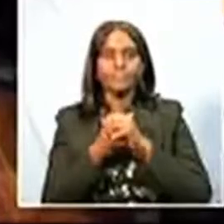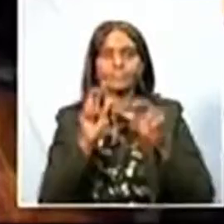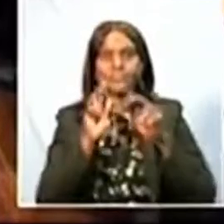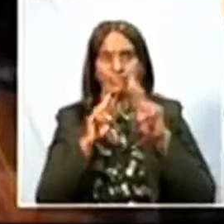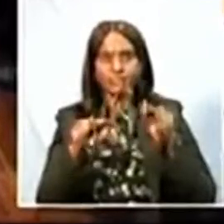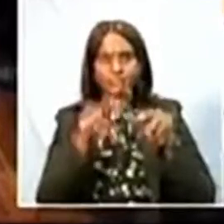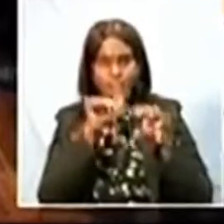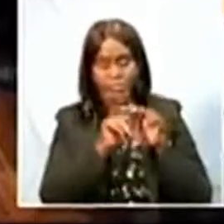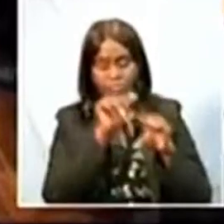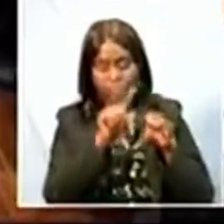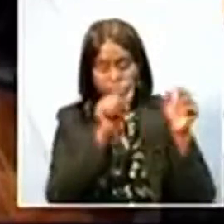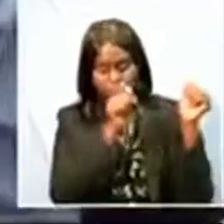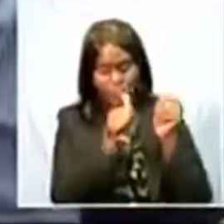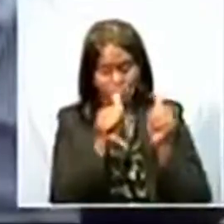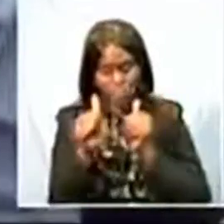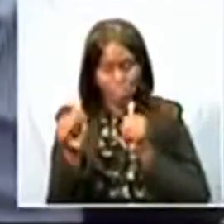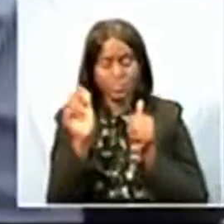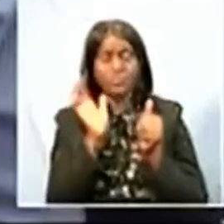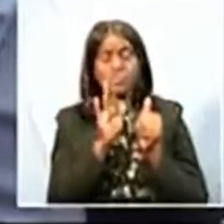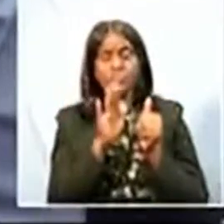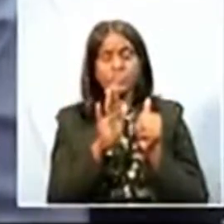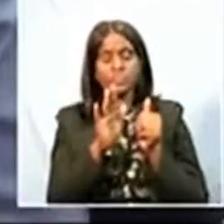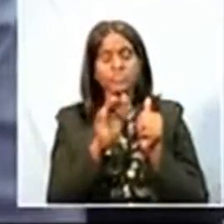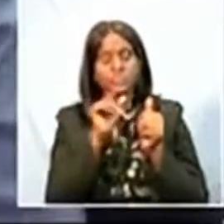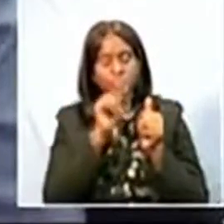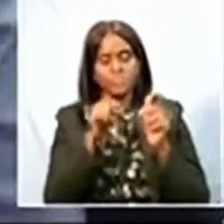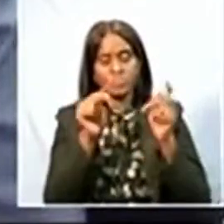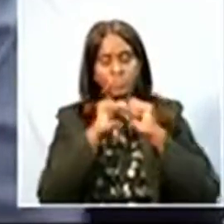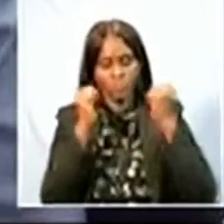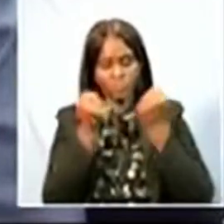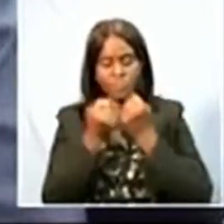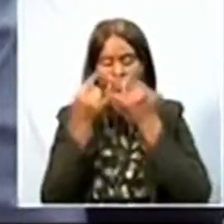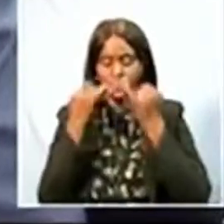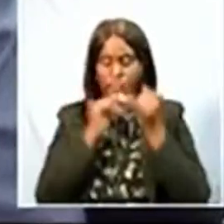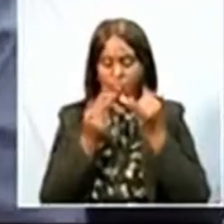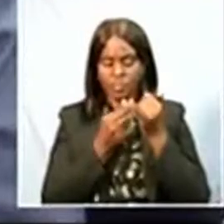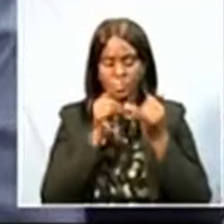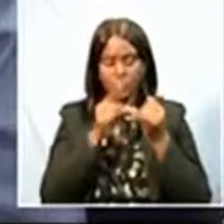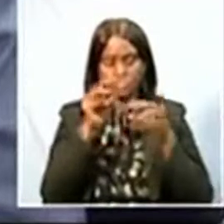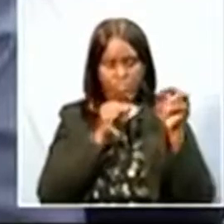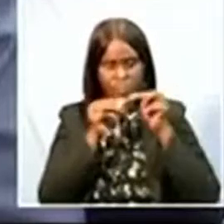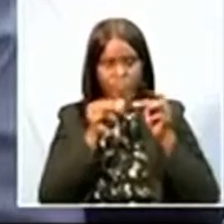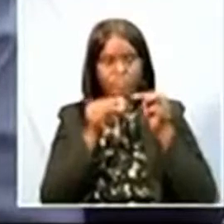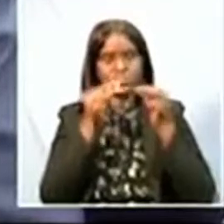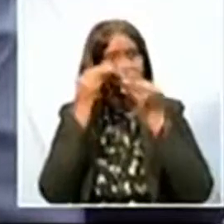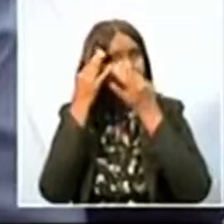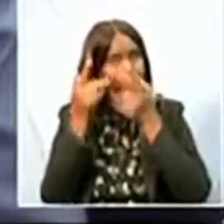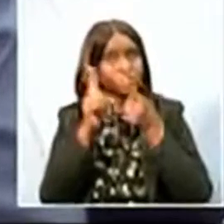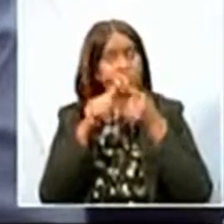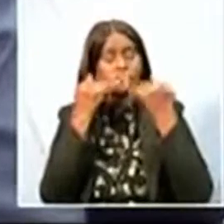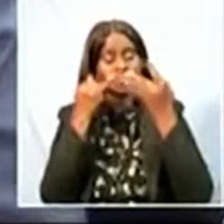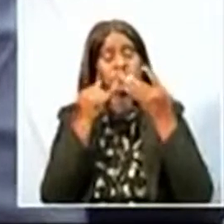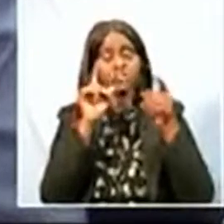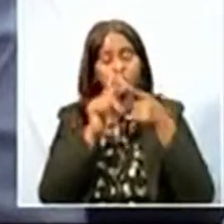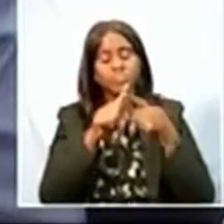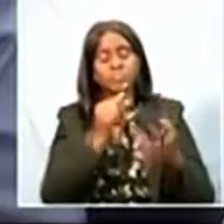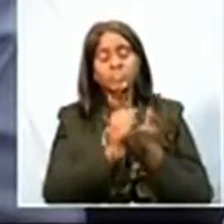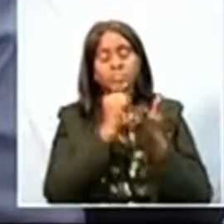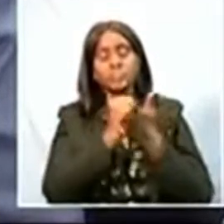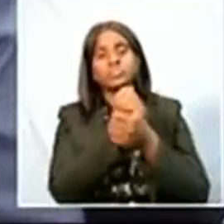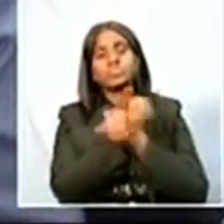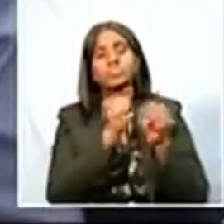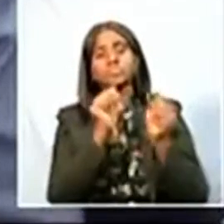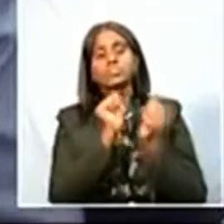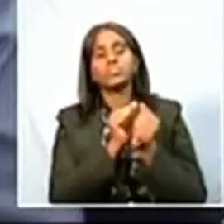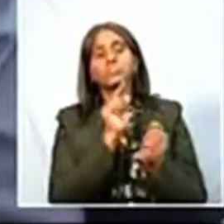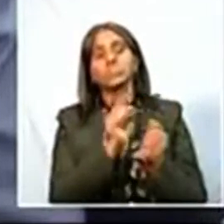Chair, on the action taken, CS has his team, they are telling us that management wish to state that to address this anomaly,